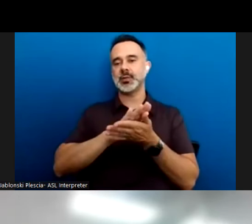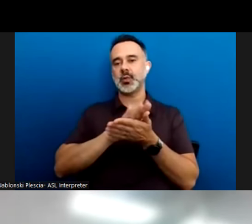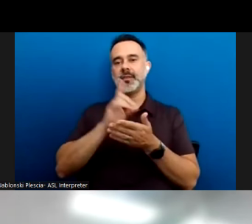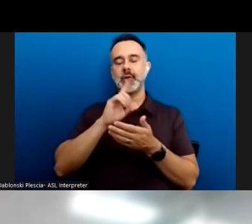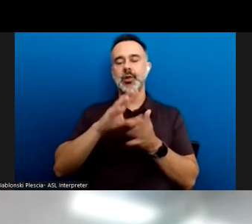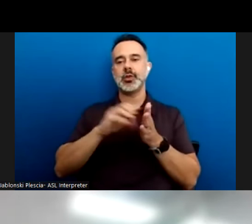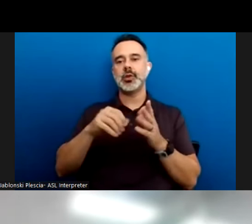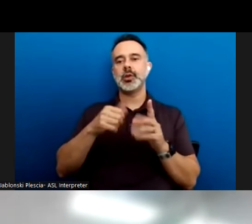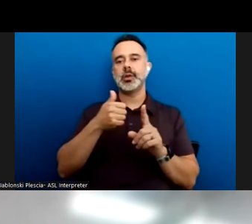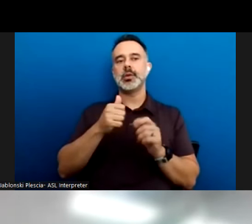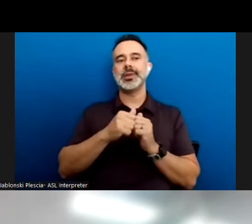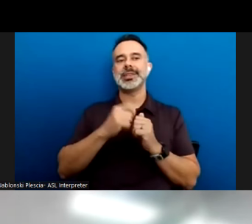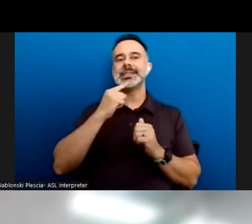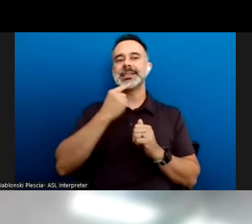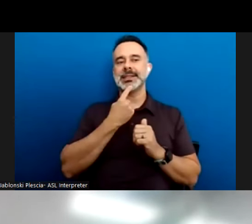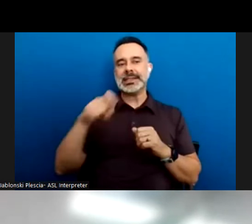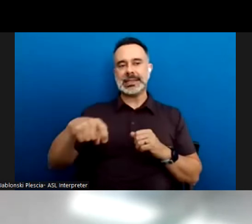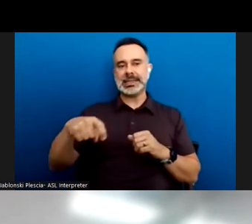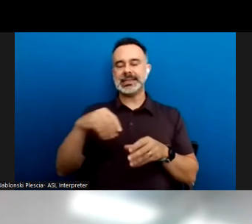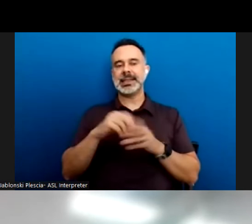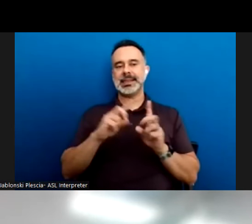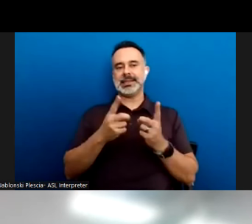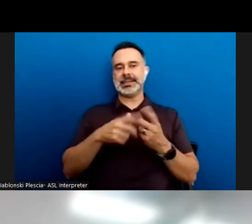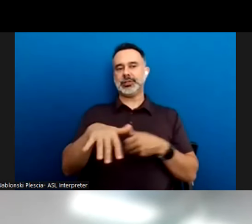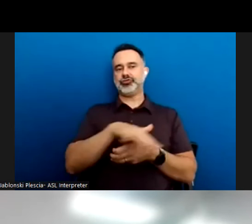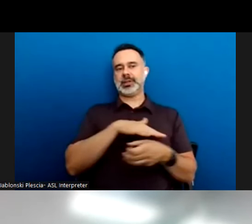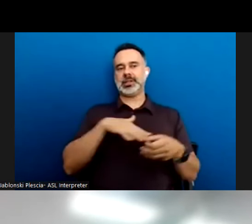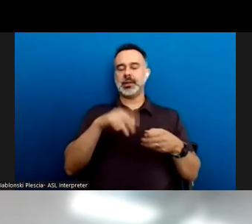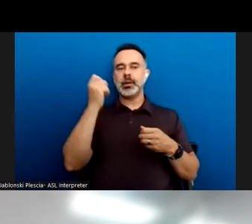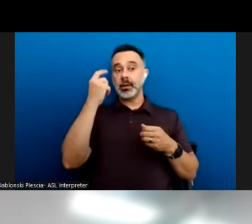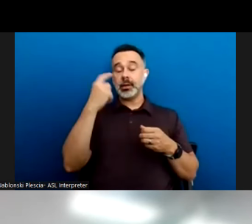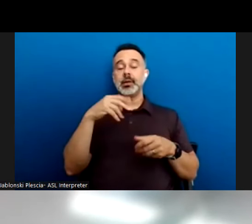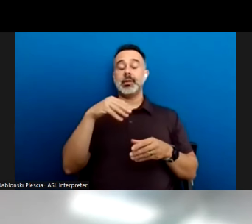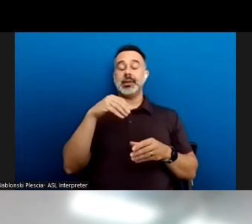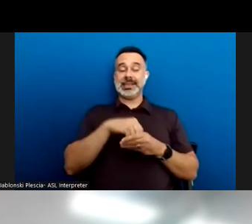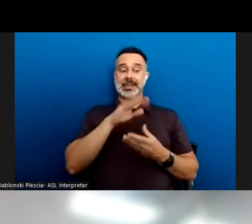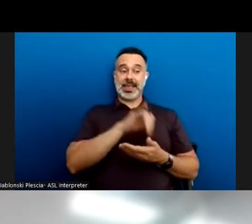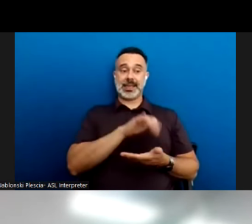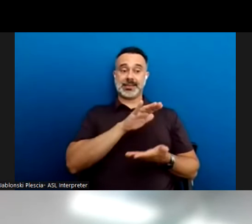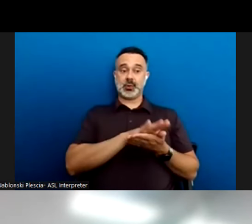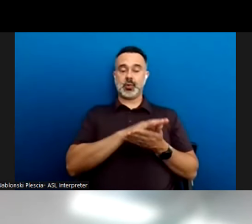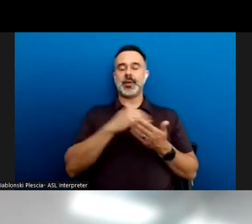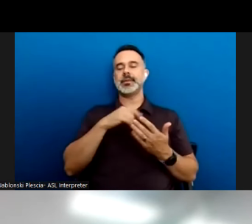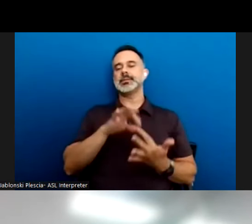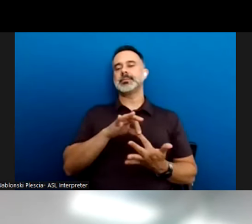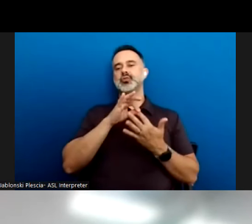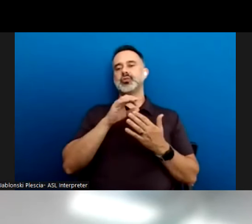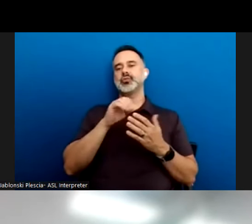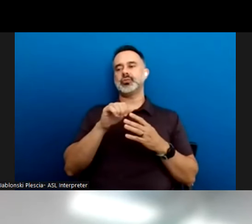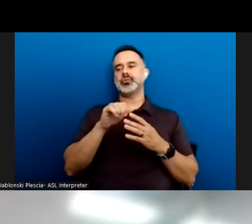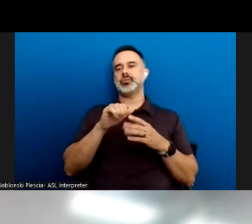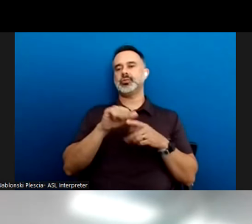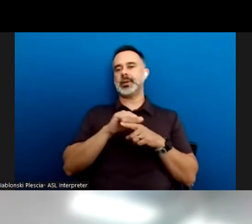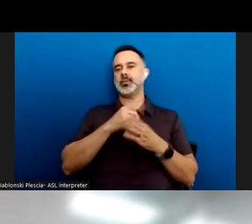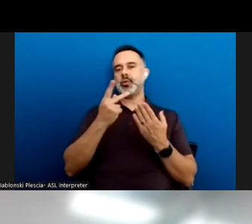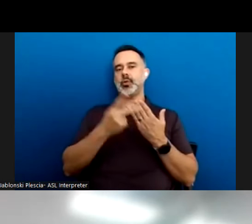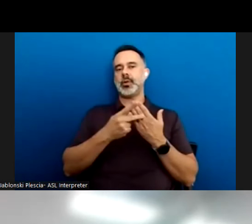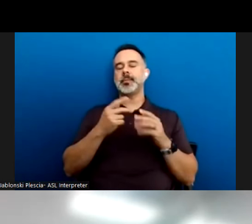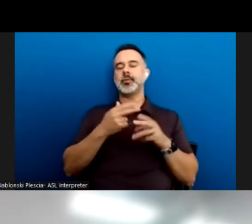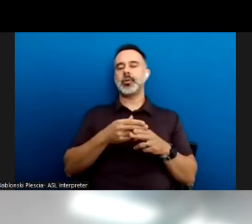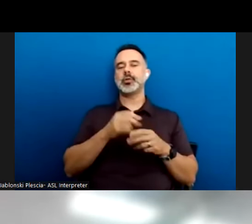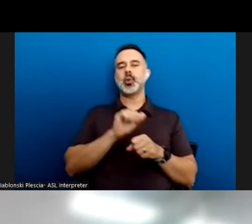most significant needs in the district. However, in that school, we have a special training program called the Workforce Development Center.